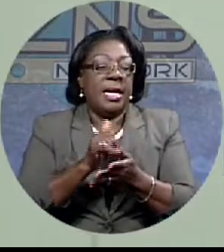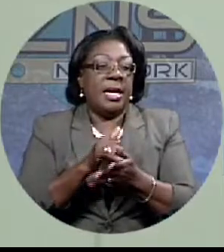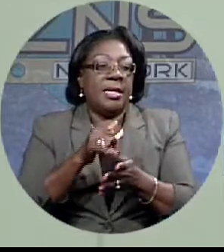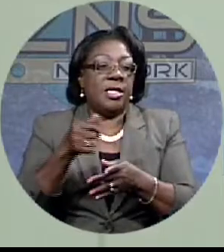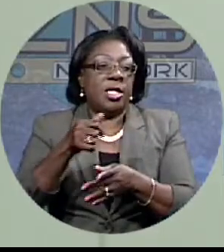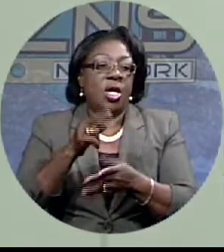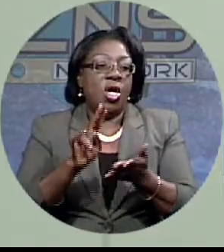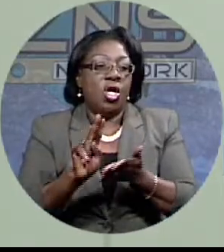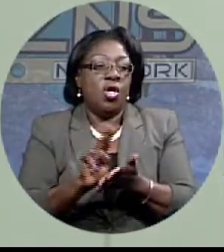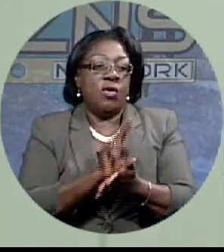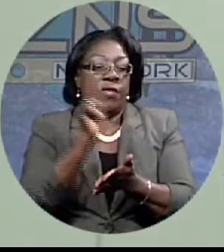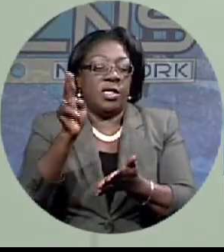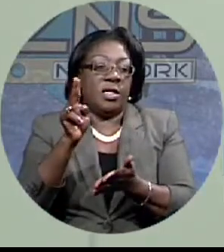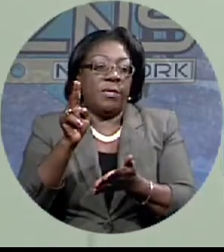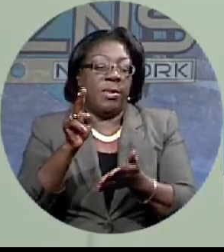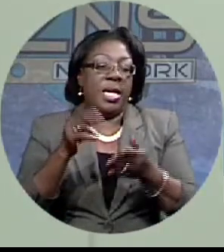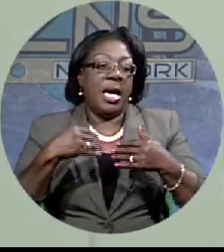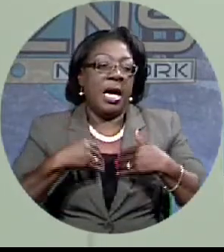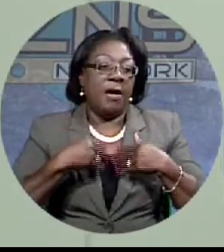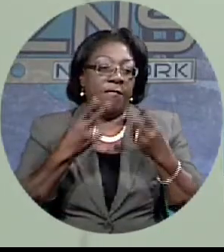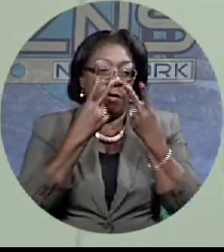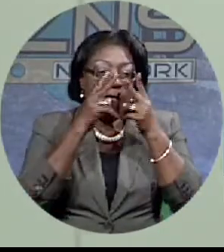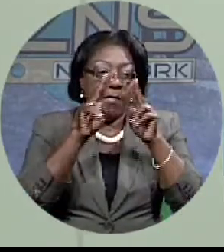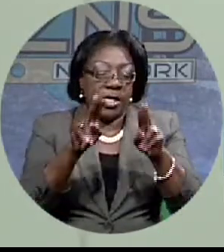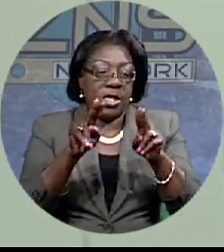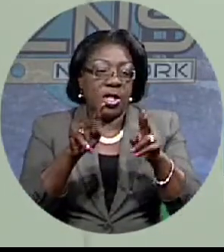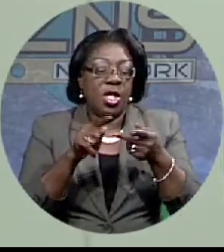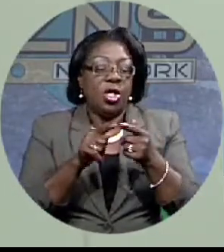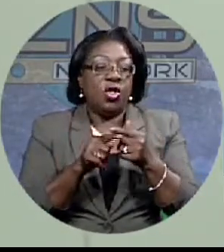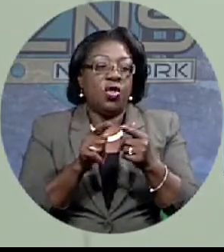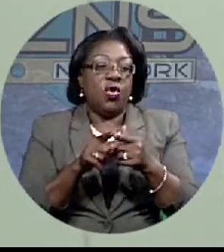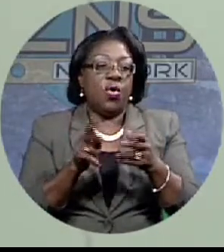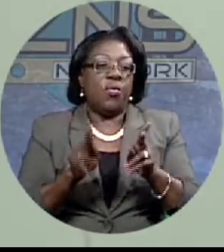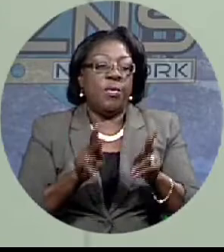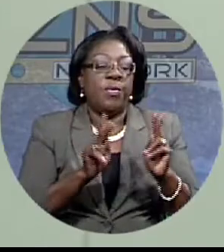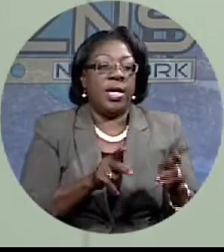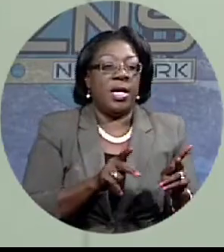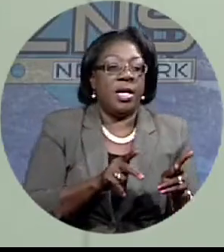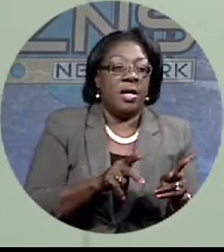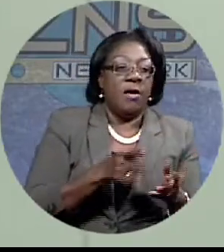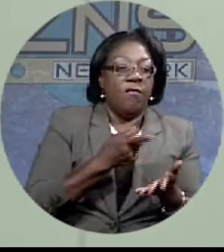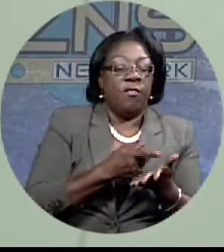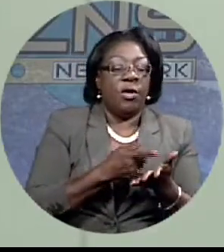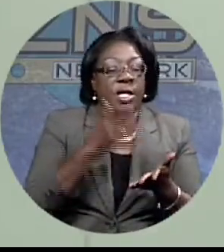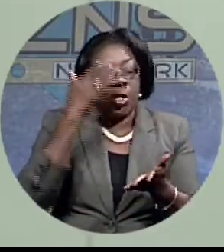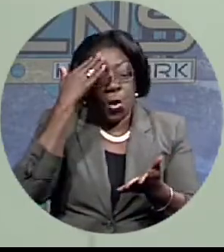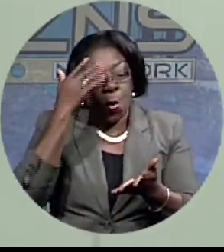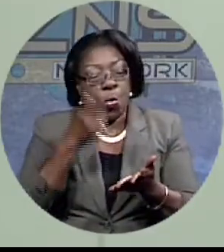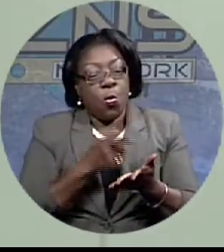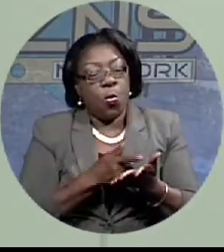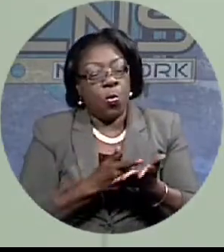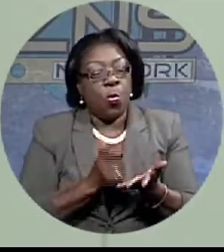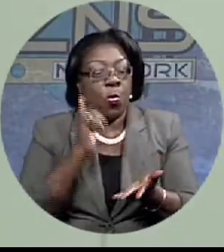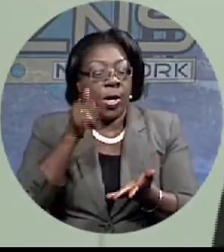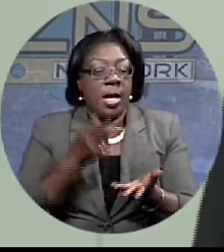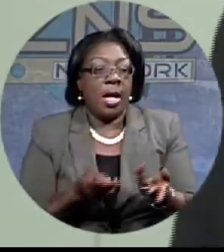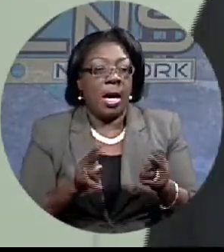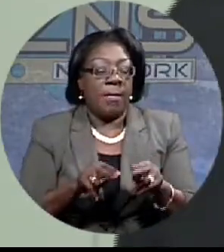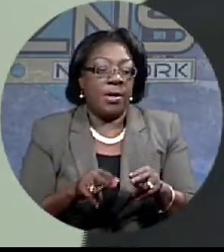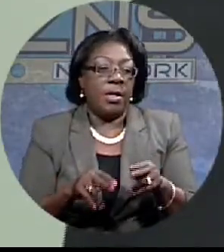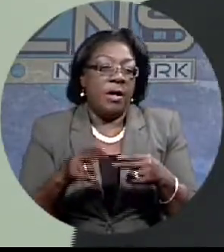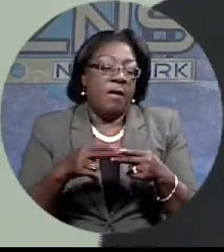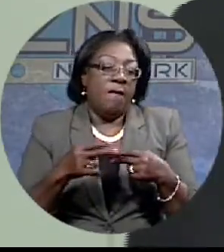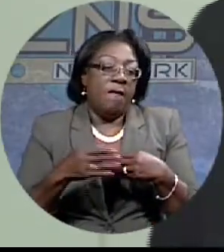Miami have the vision to prepare for what they know will happen very close to them. And